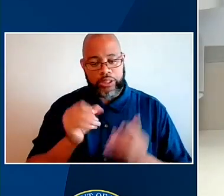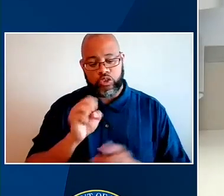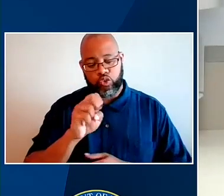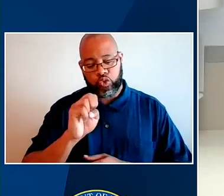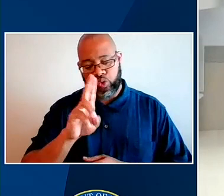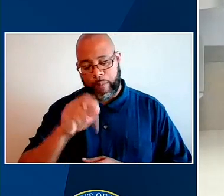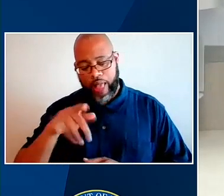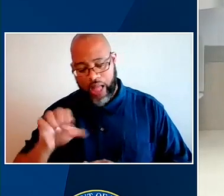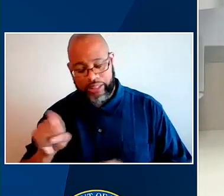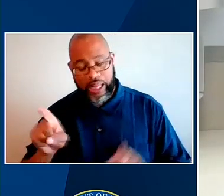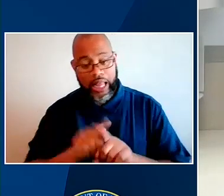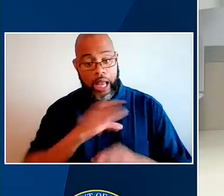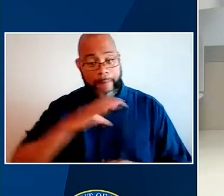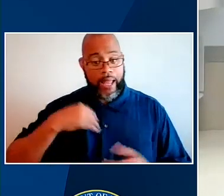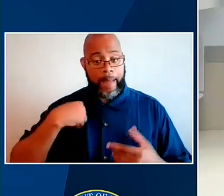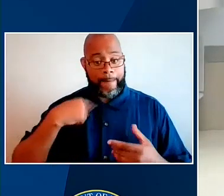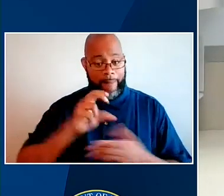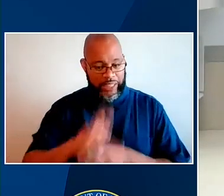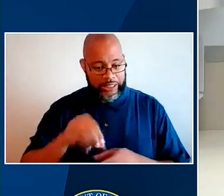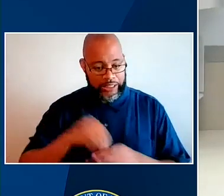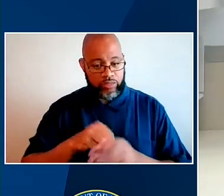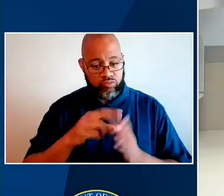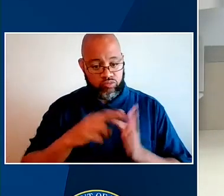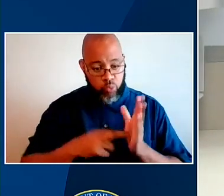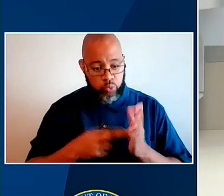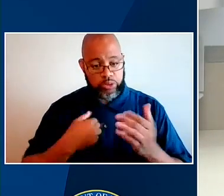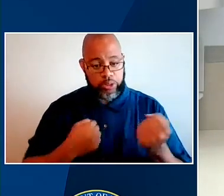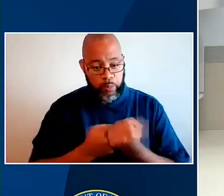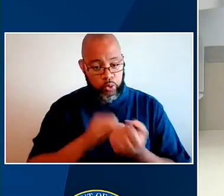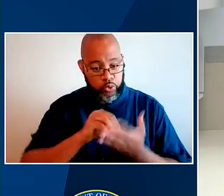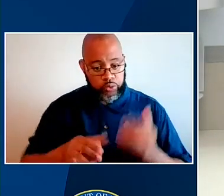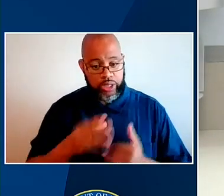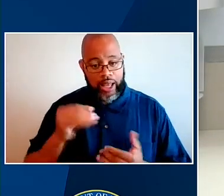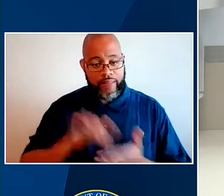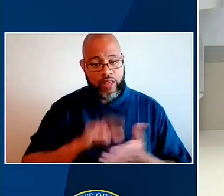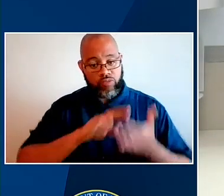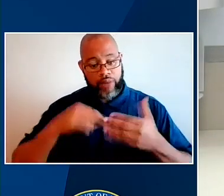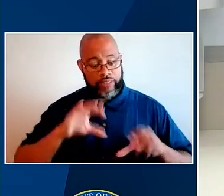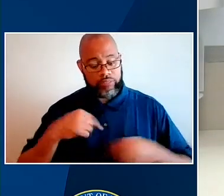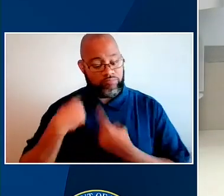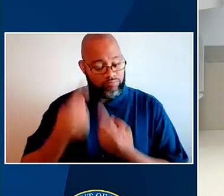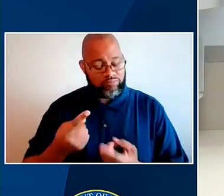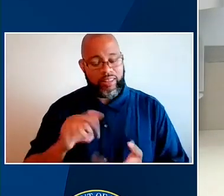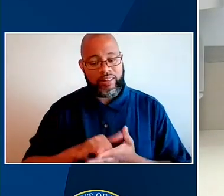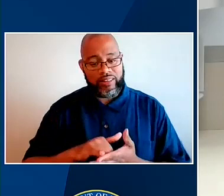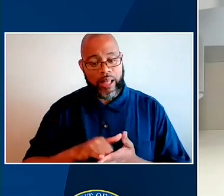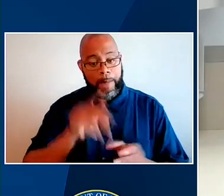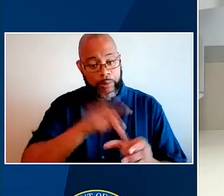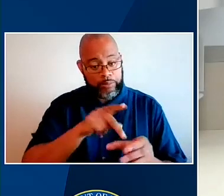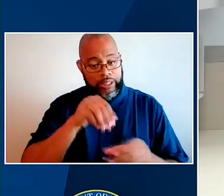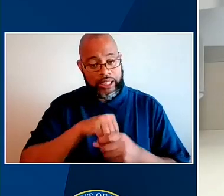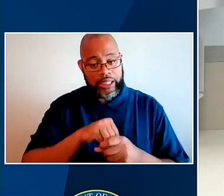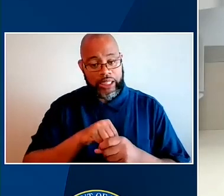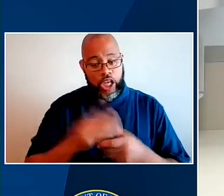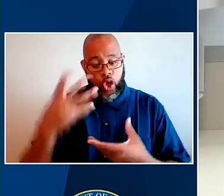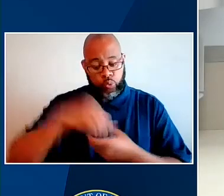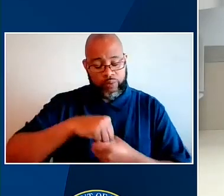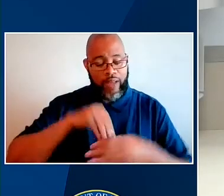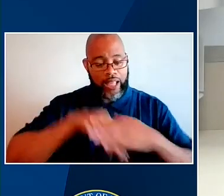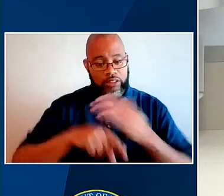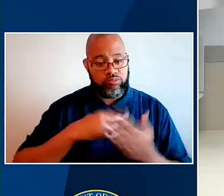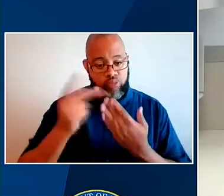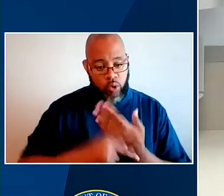Like the committee, I'm invested in rules that support students, and the research I've done suggests that participation in an inclusive access